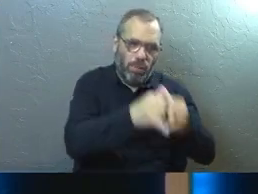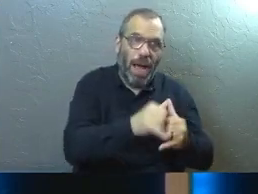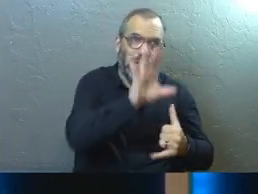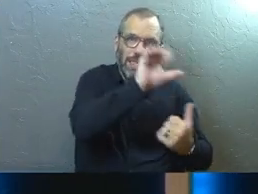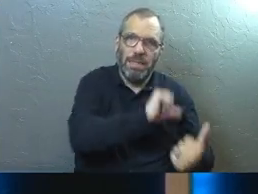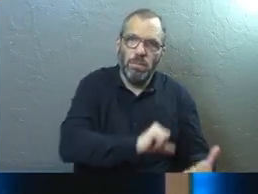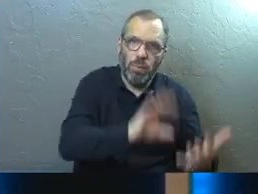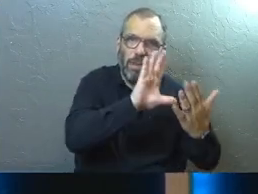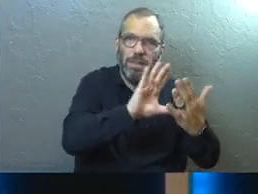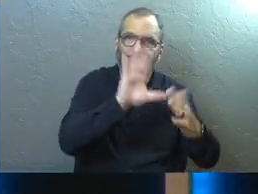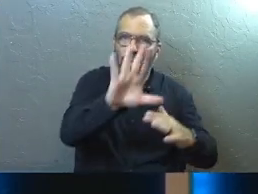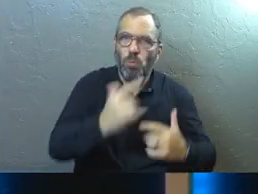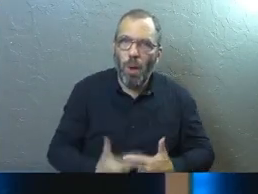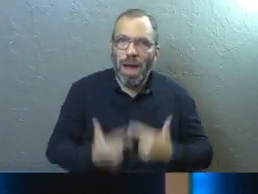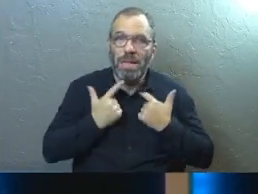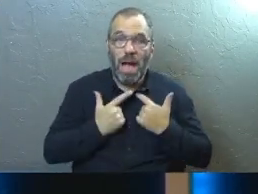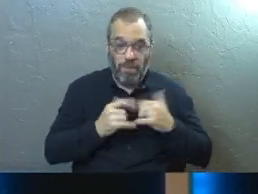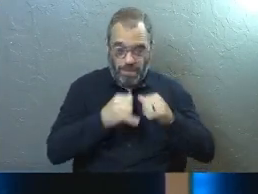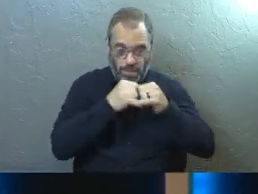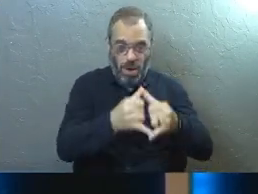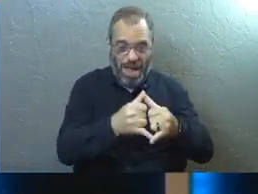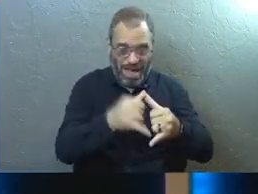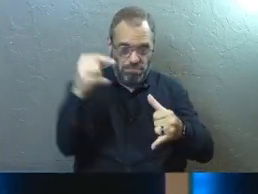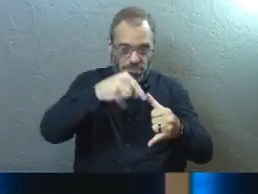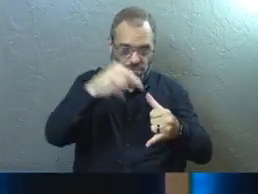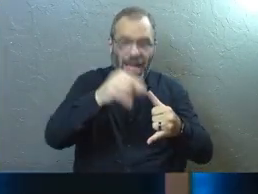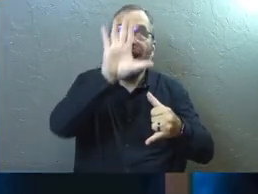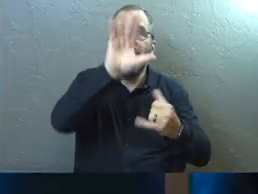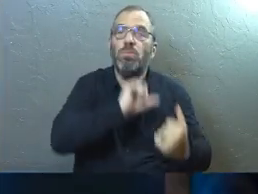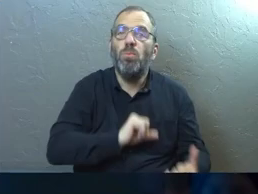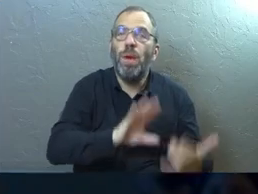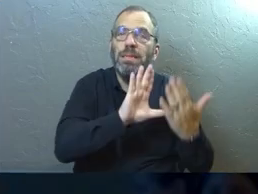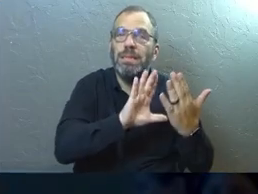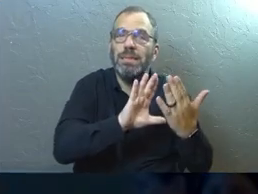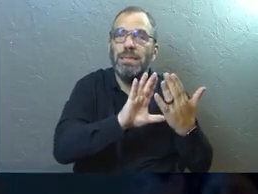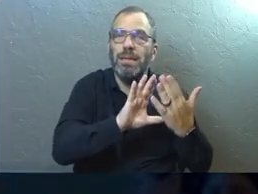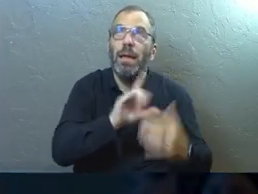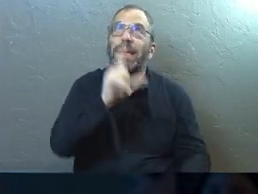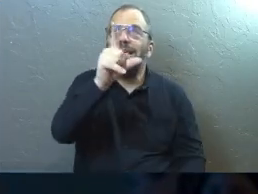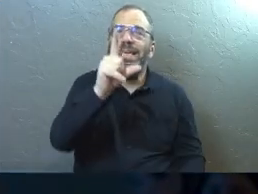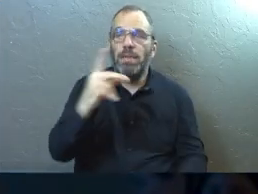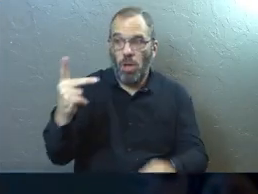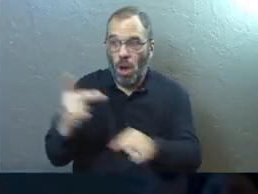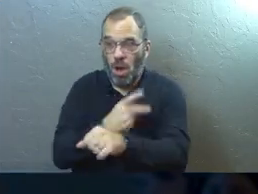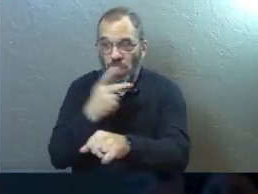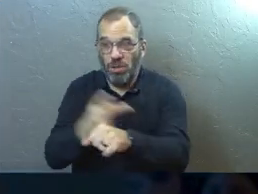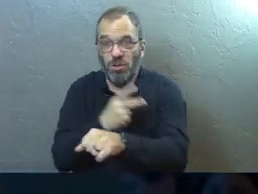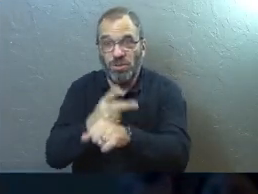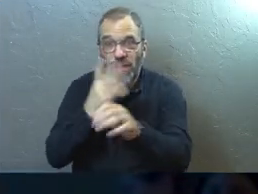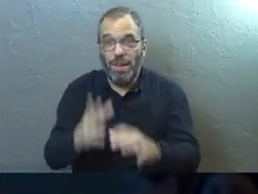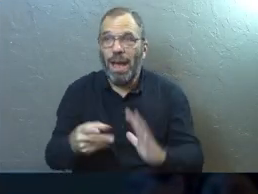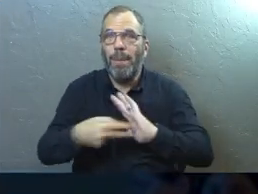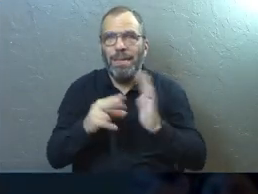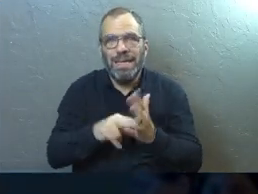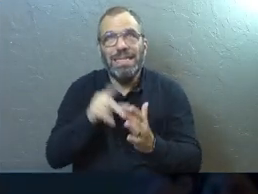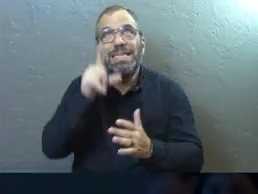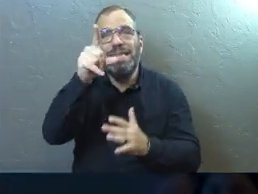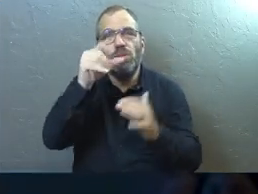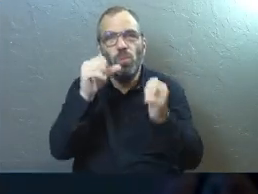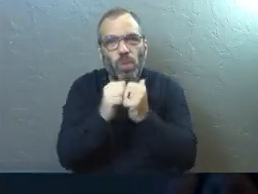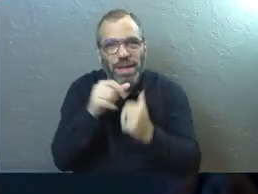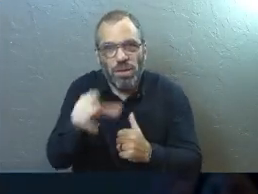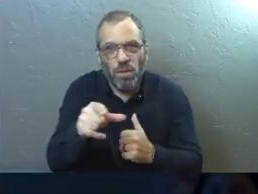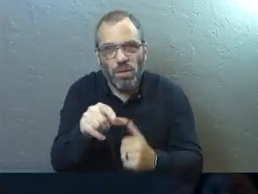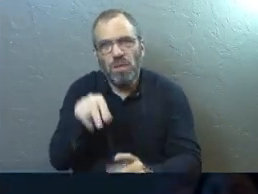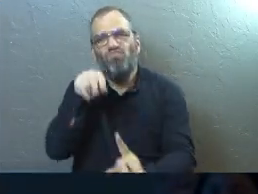and generosity in our lives. But the prize is his presence. So God is our shepherd. And what does that mean? It means he's with us.